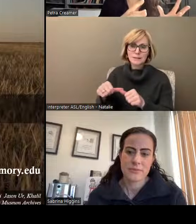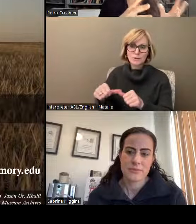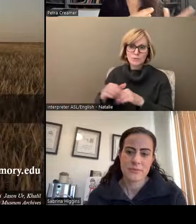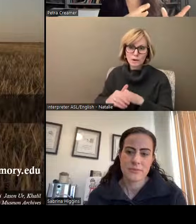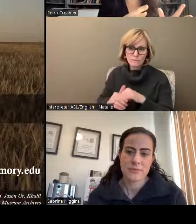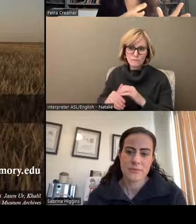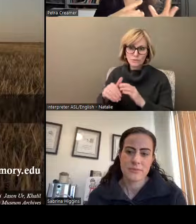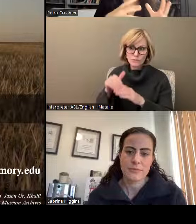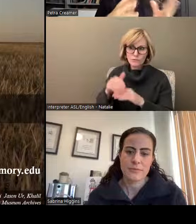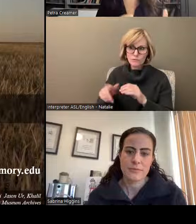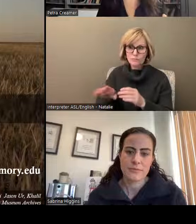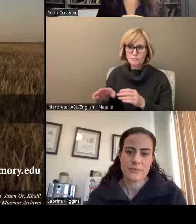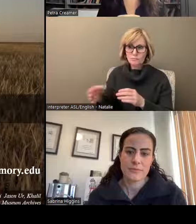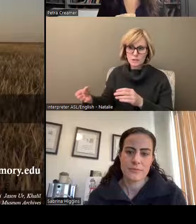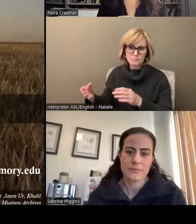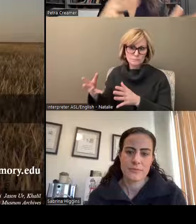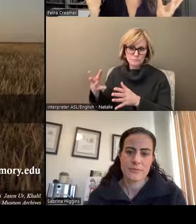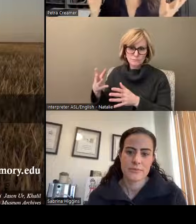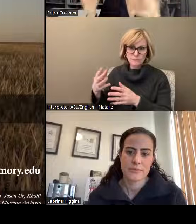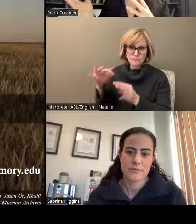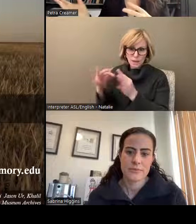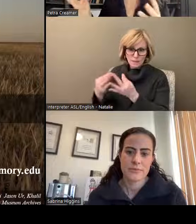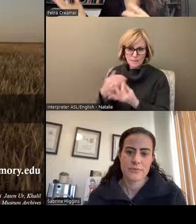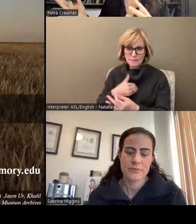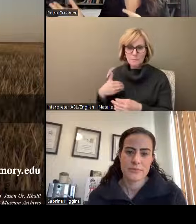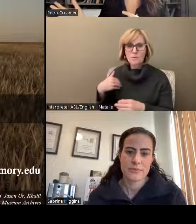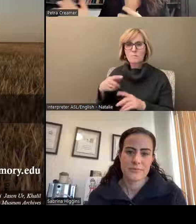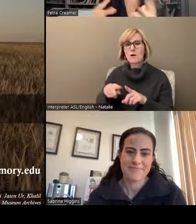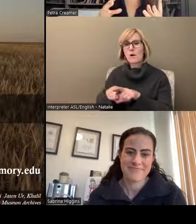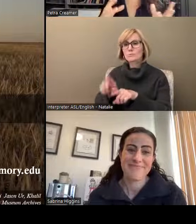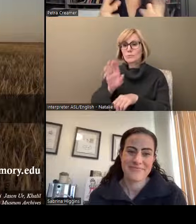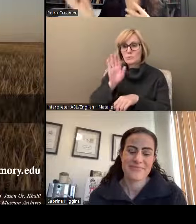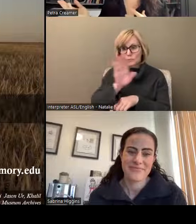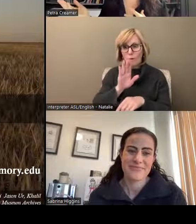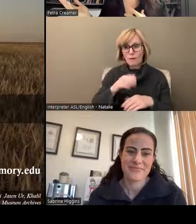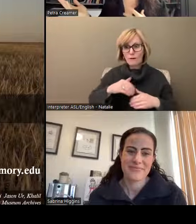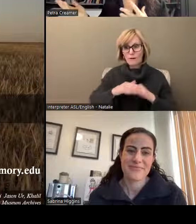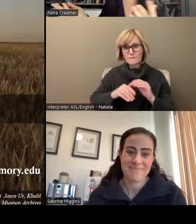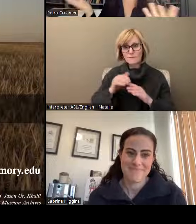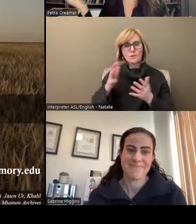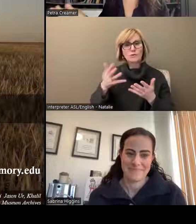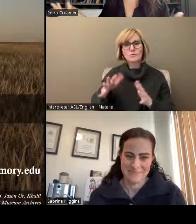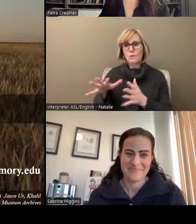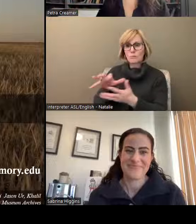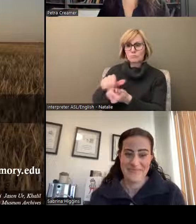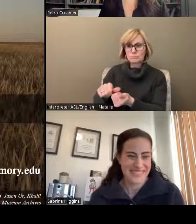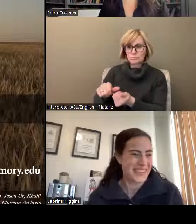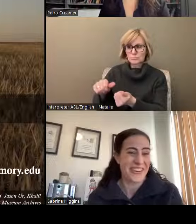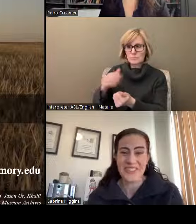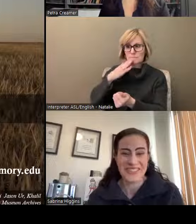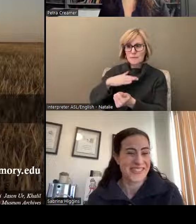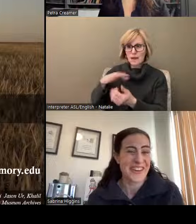comfort of your relative in the afterlife, but also to your comfort moving forward. You do not want a bad ghost haunting you.